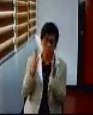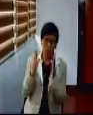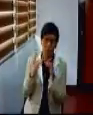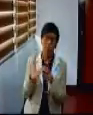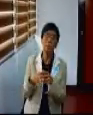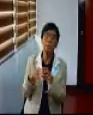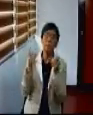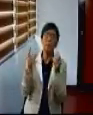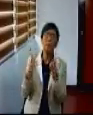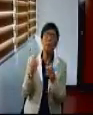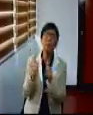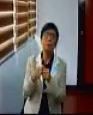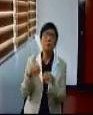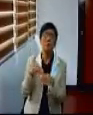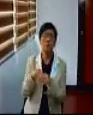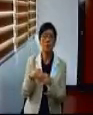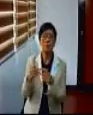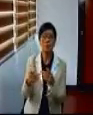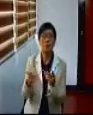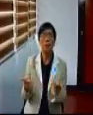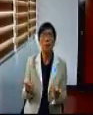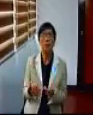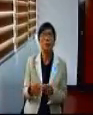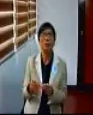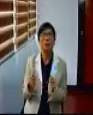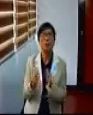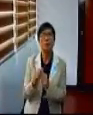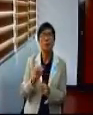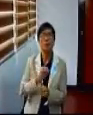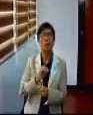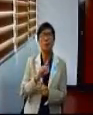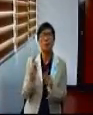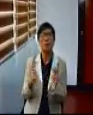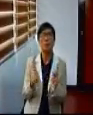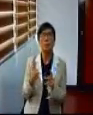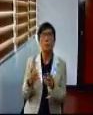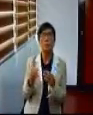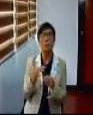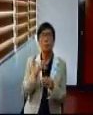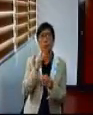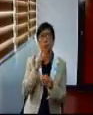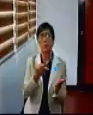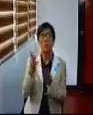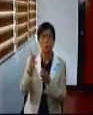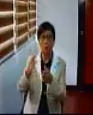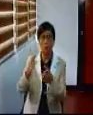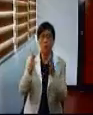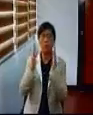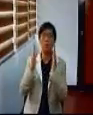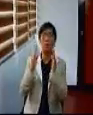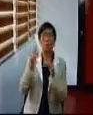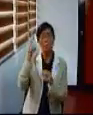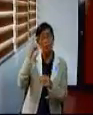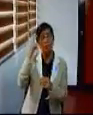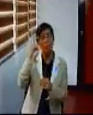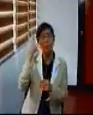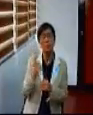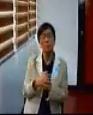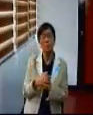within its jurisdiction, which its own people may not have brought to its attention. And I think,